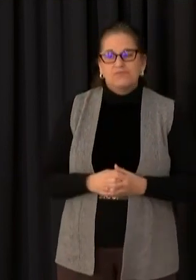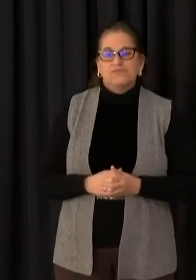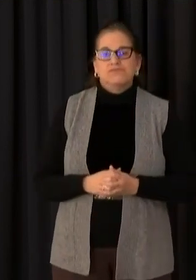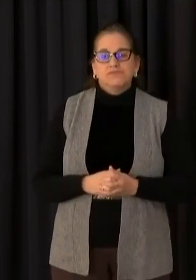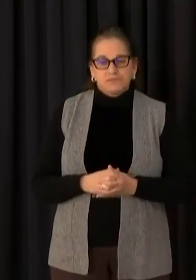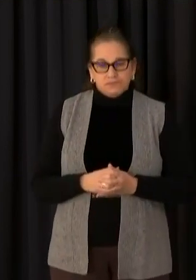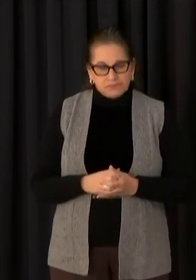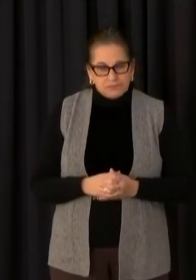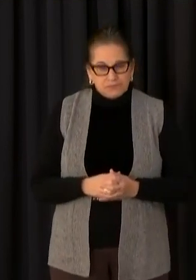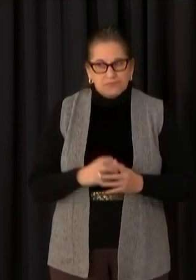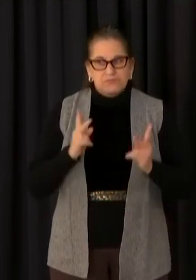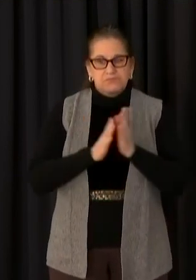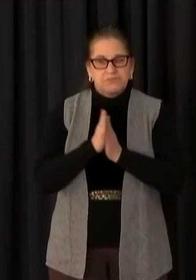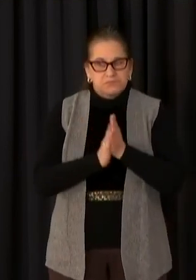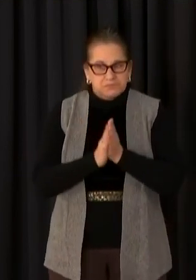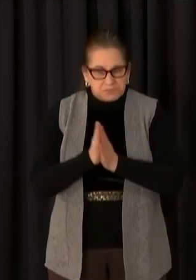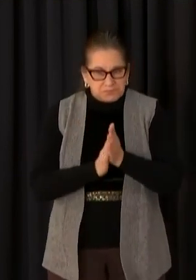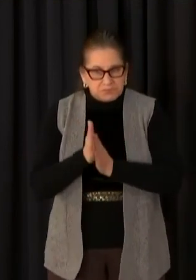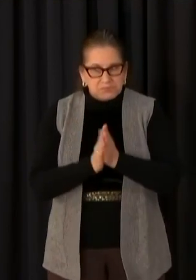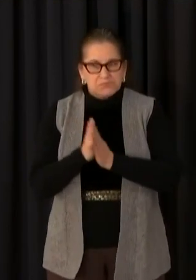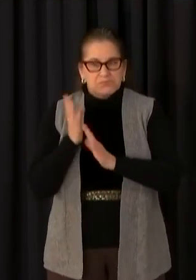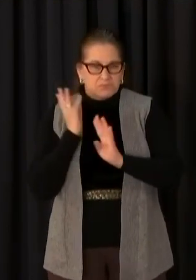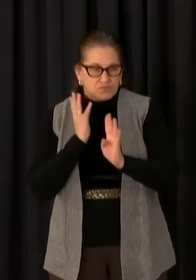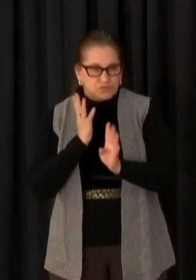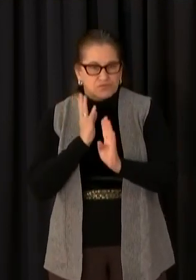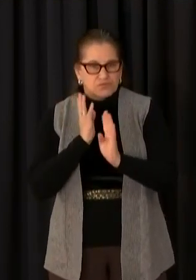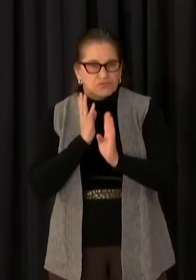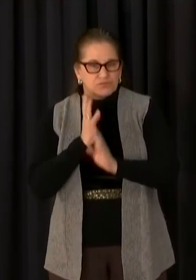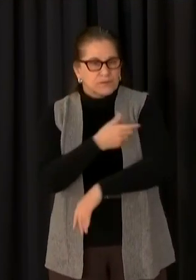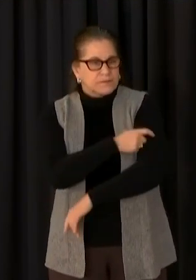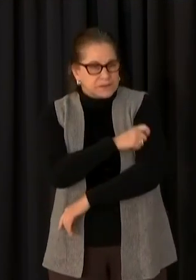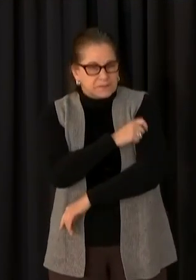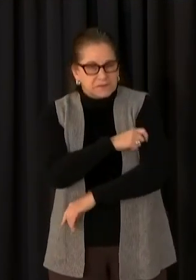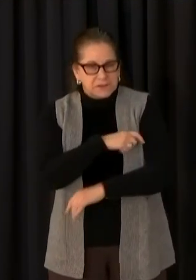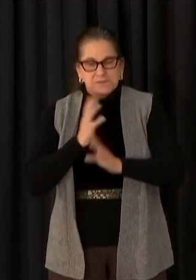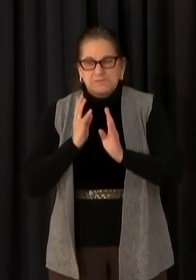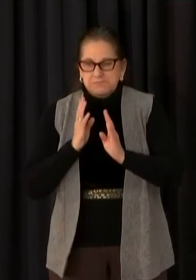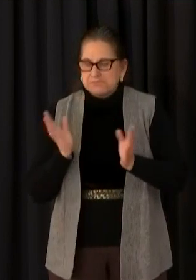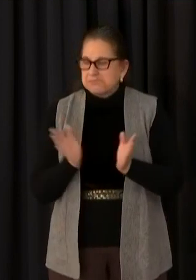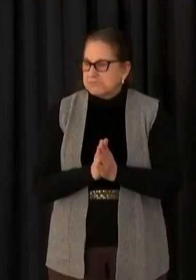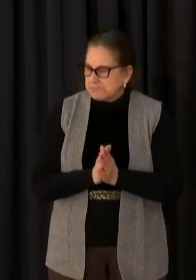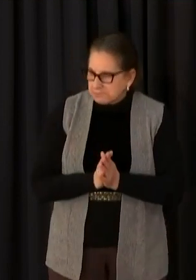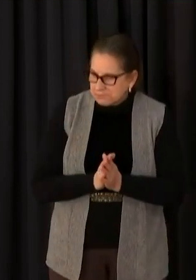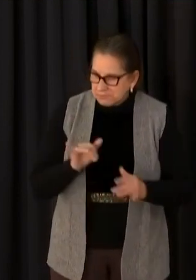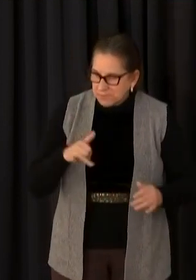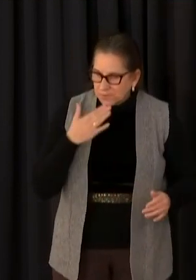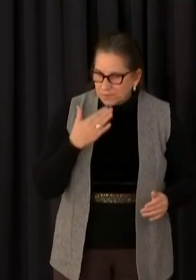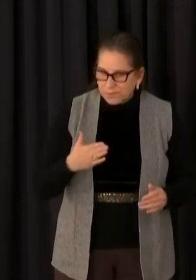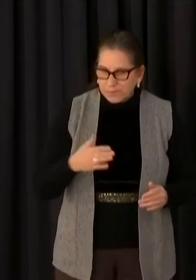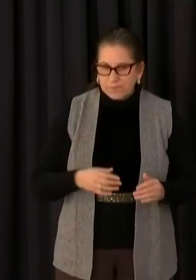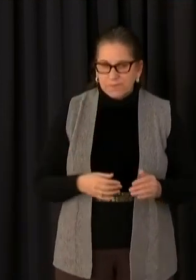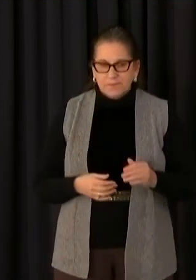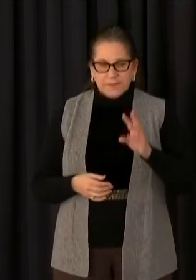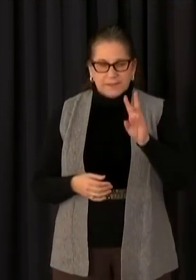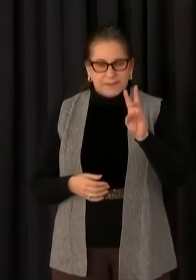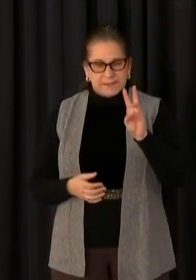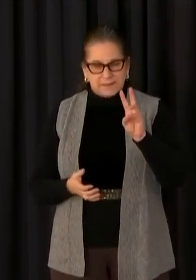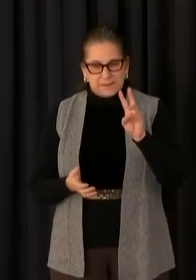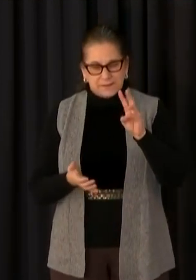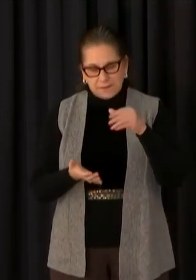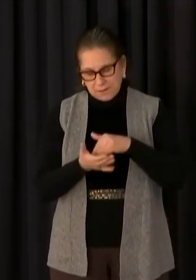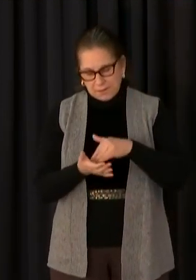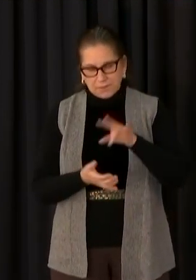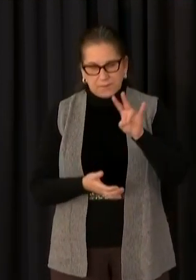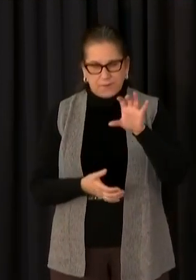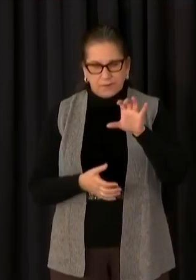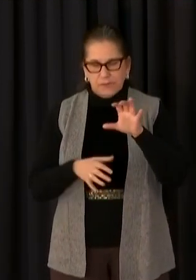that desire to get inoculated from this virus and get back to their lives, the 6,700 appointments we had